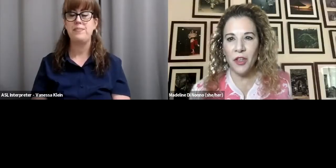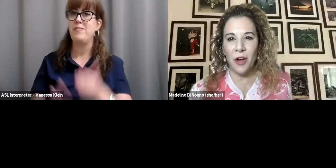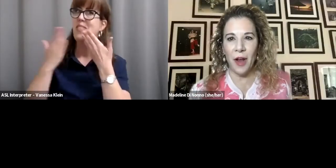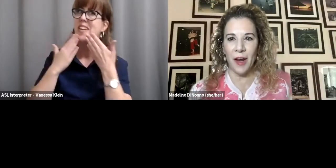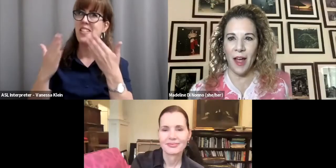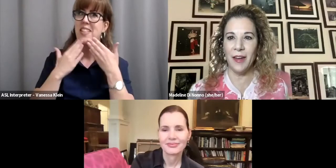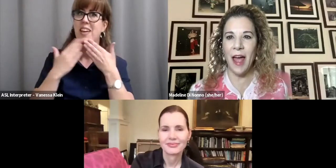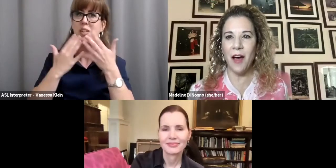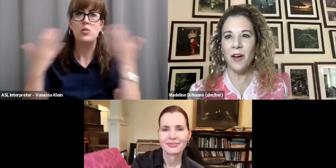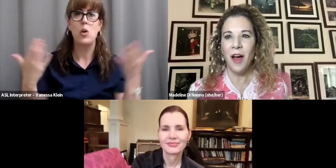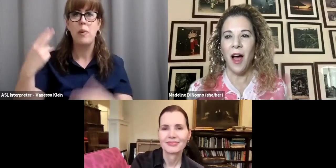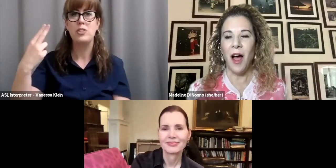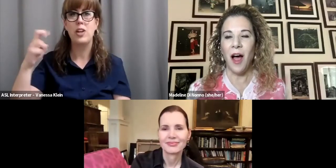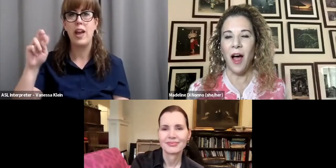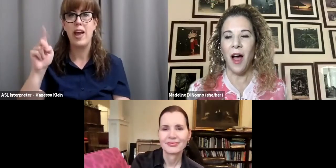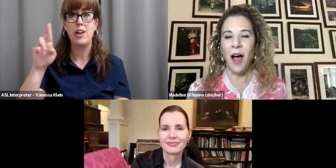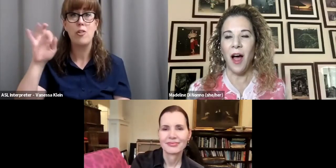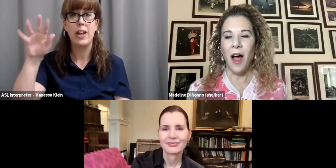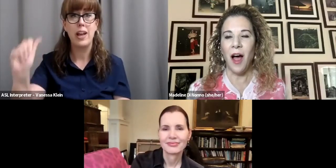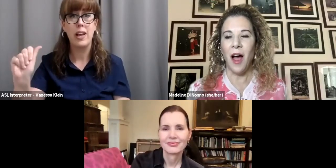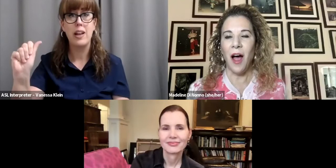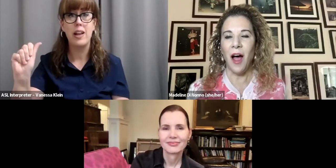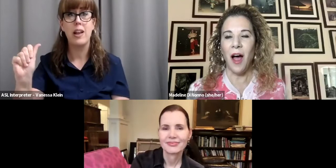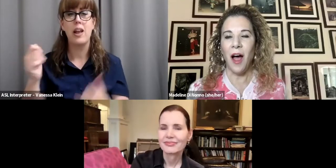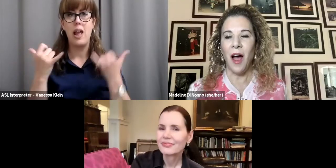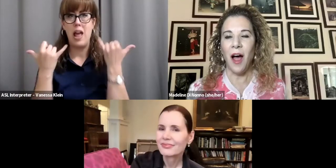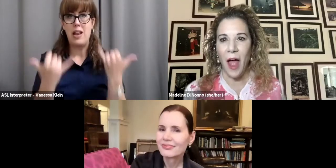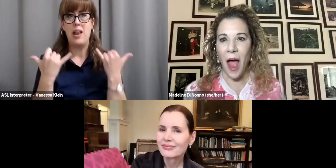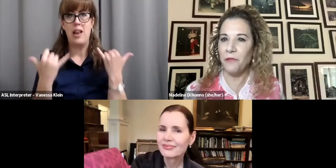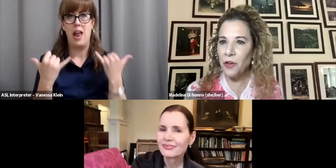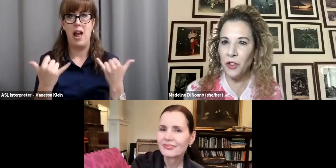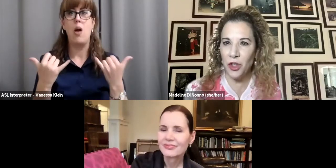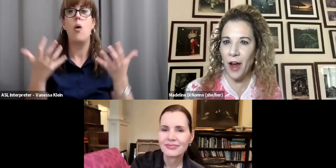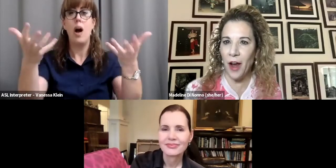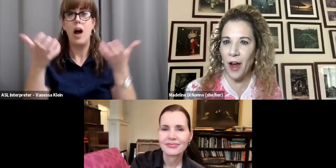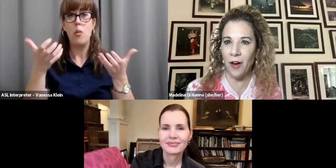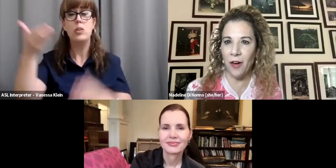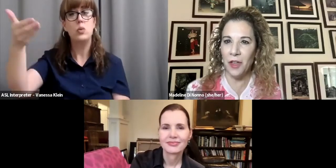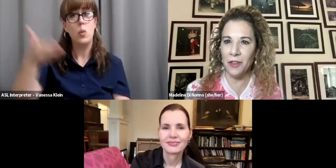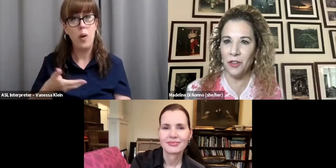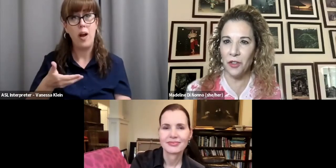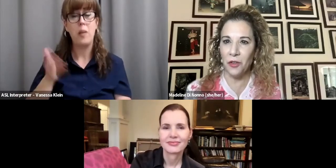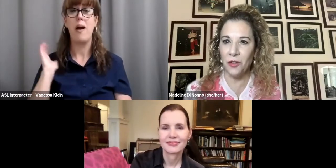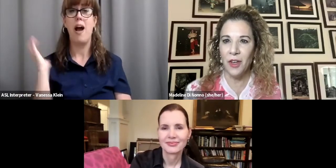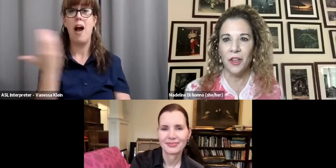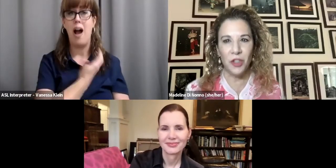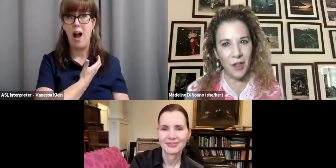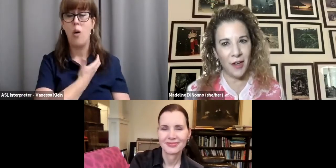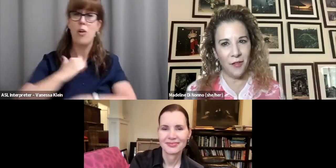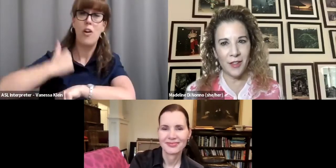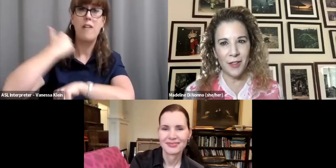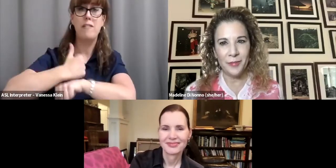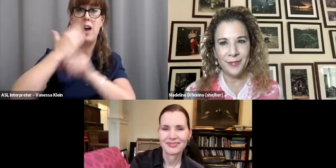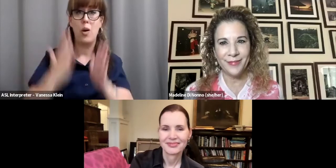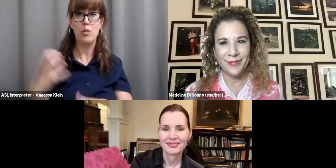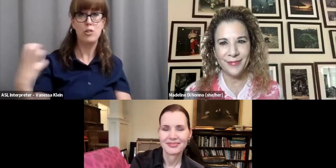much, Henrietta. And now I would love to welcome our founder and chair of